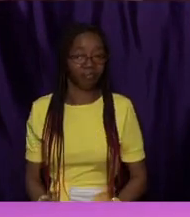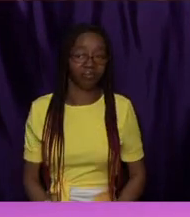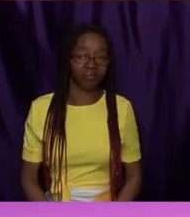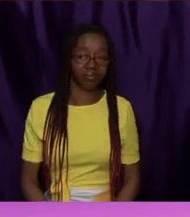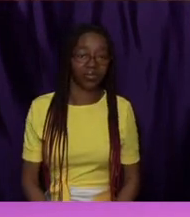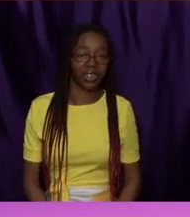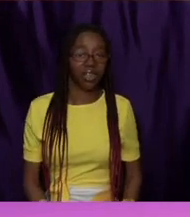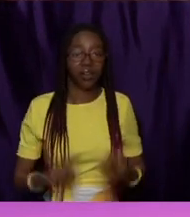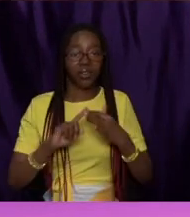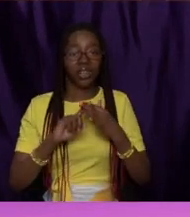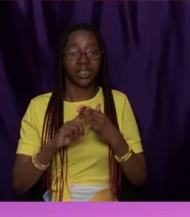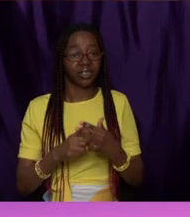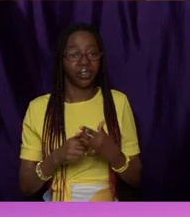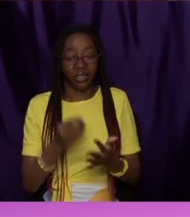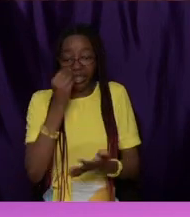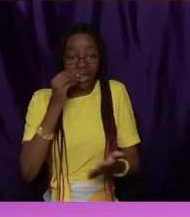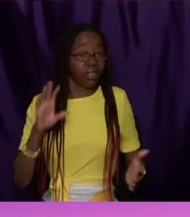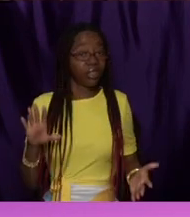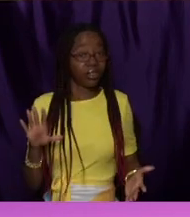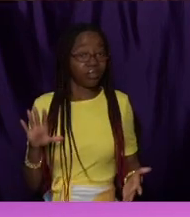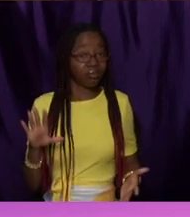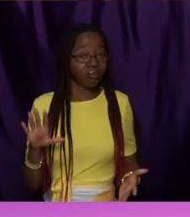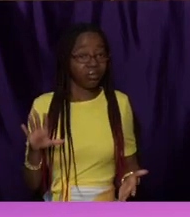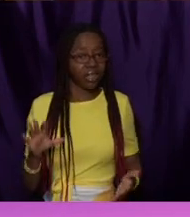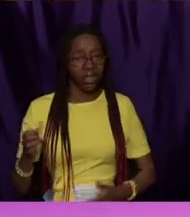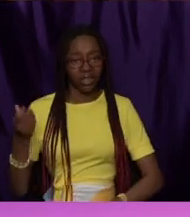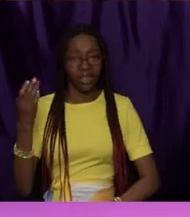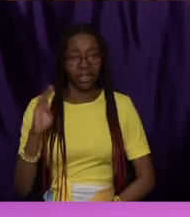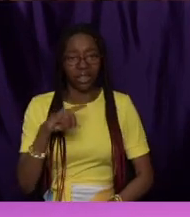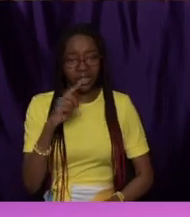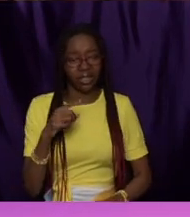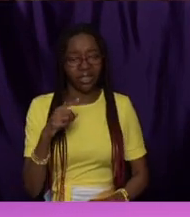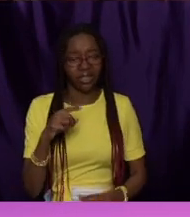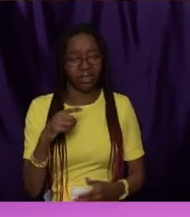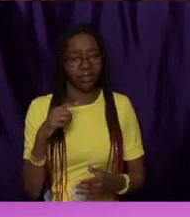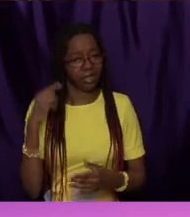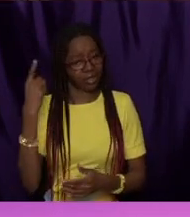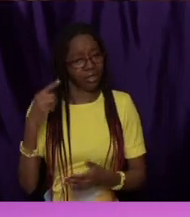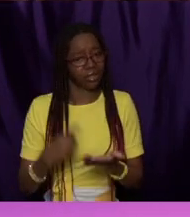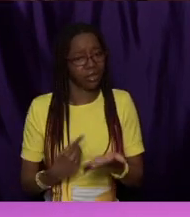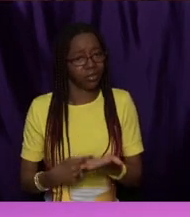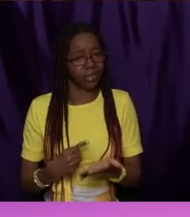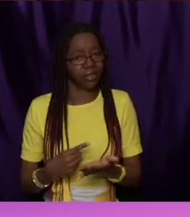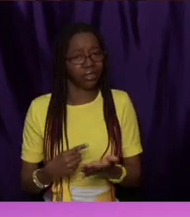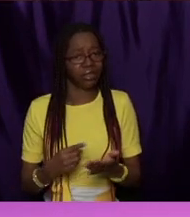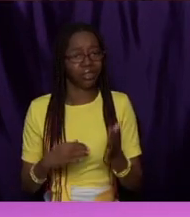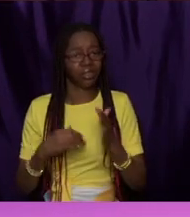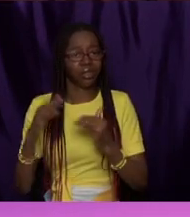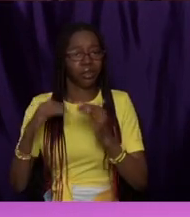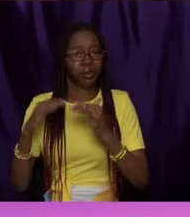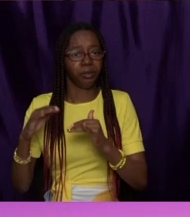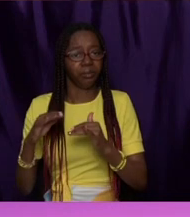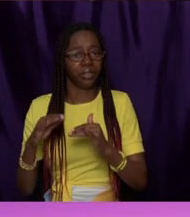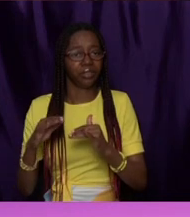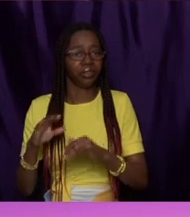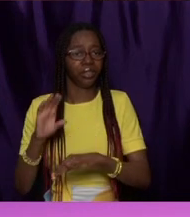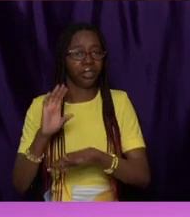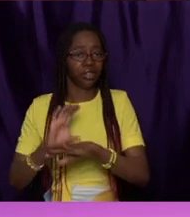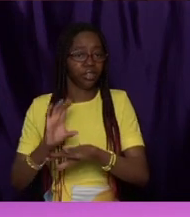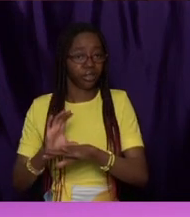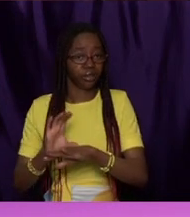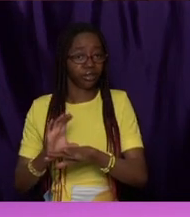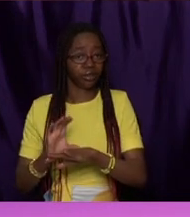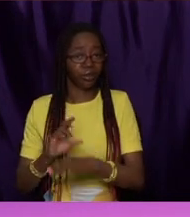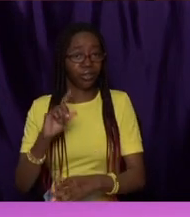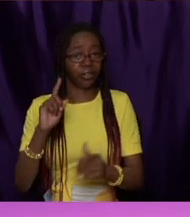when I started not caring that God said something as crazy like build a building during the first recession,